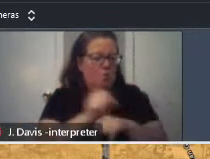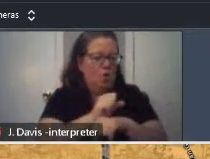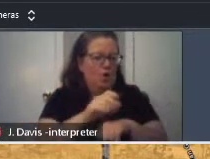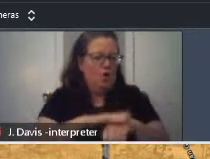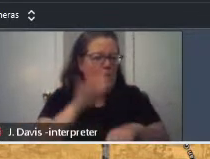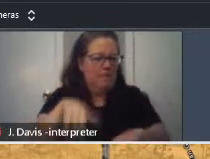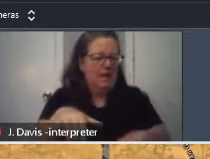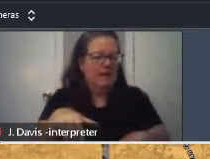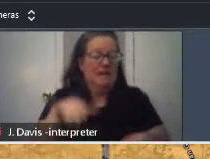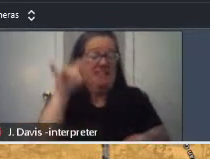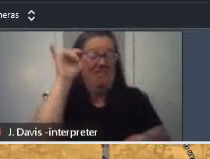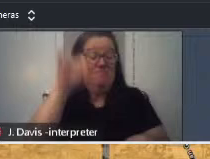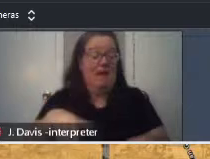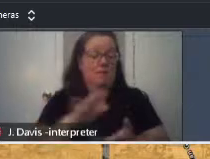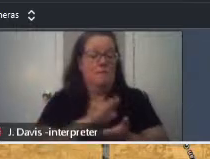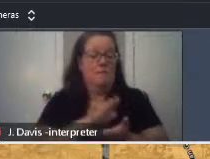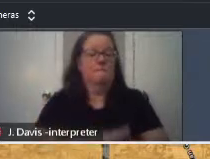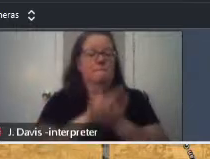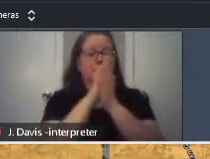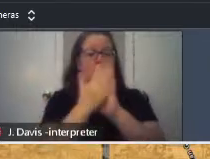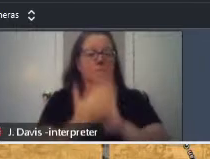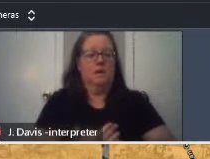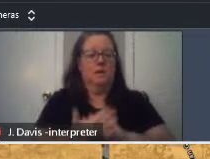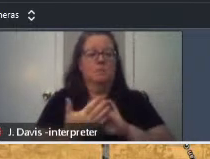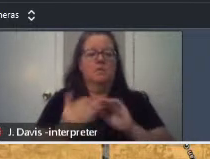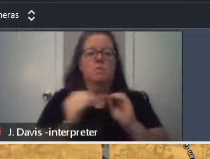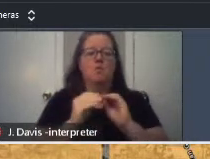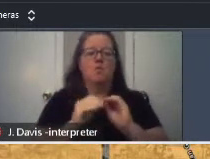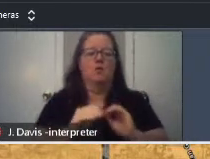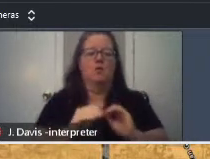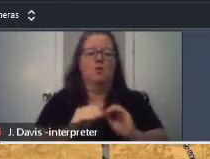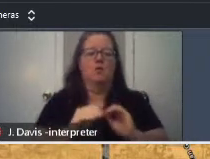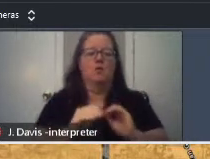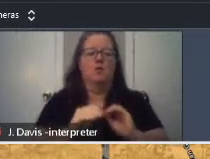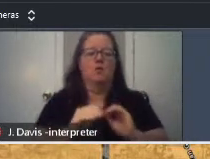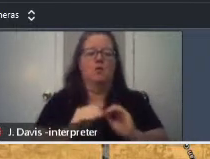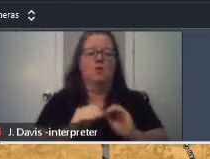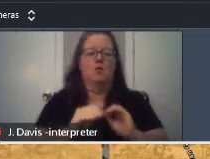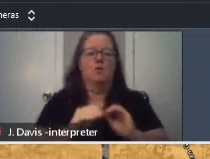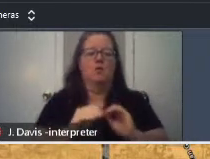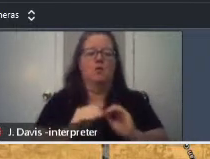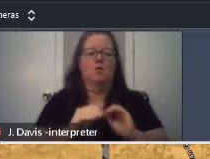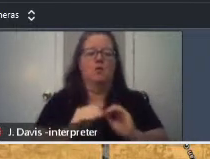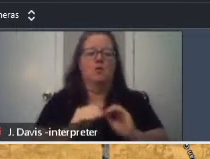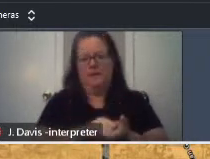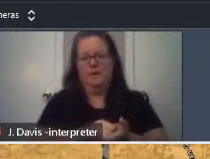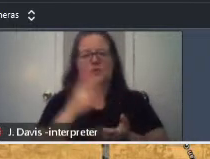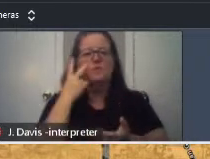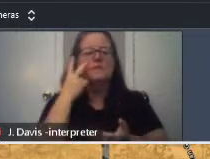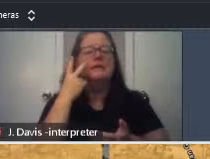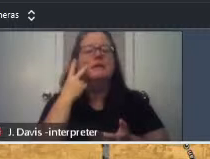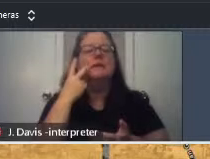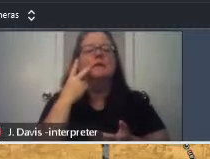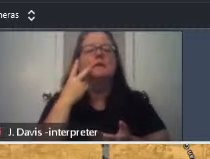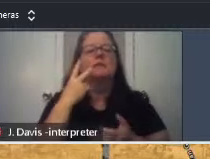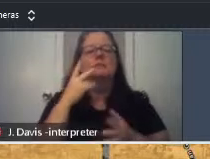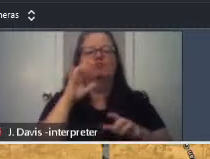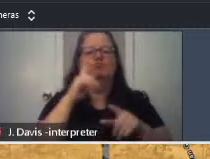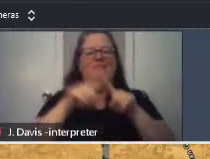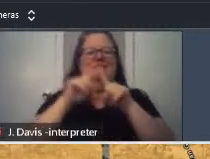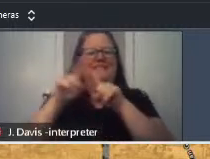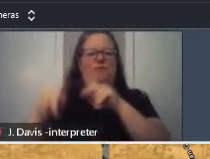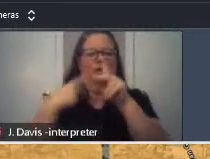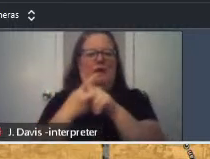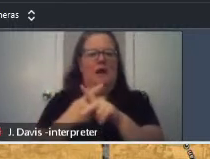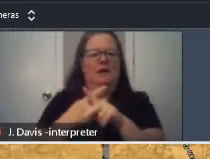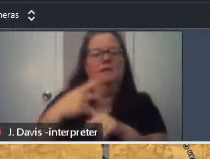area would be perhaps a little bit more clear-cut. However, you notice that there are a patchwork of zoning districts